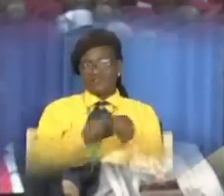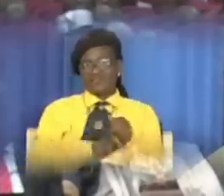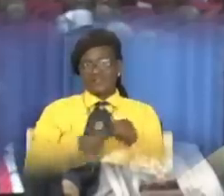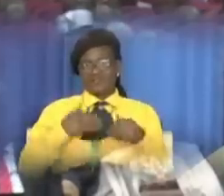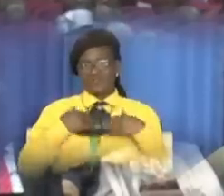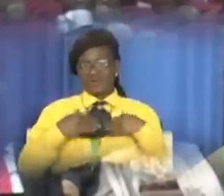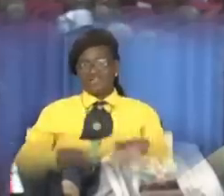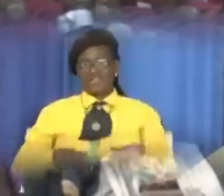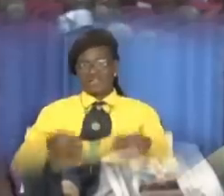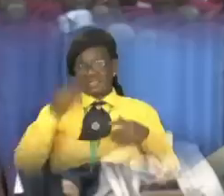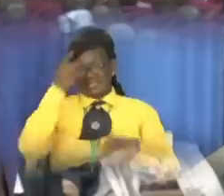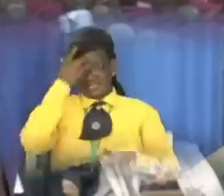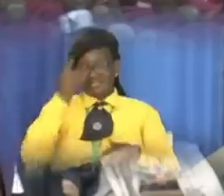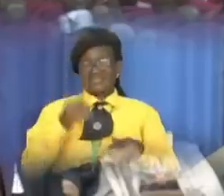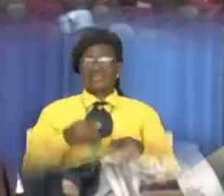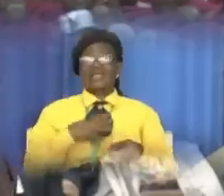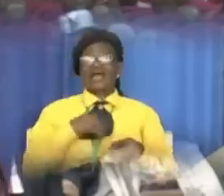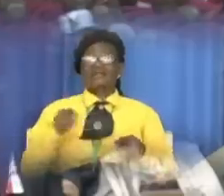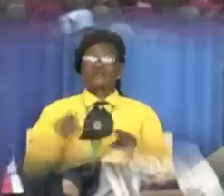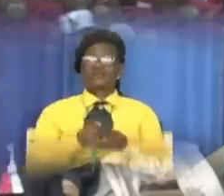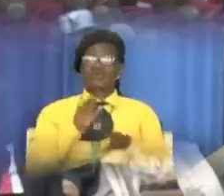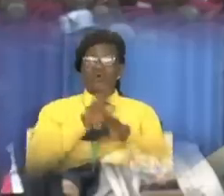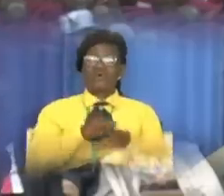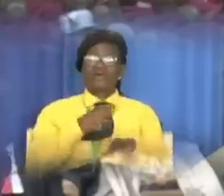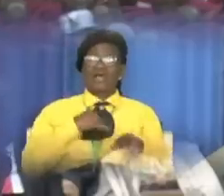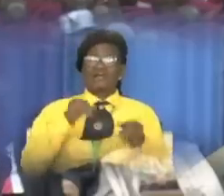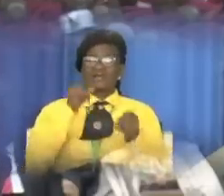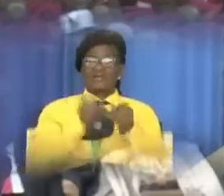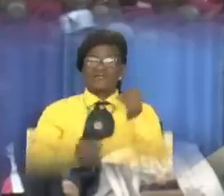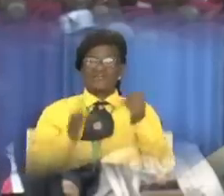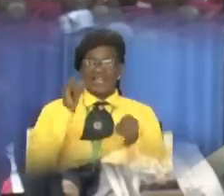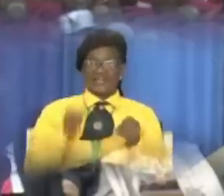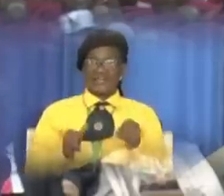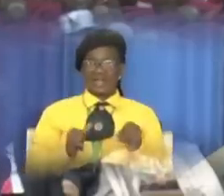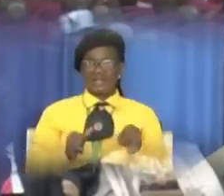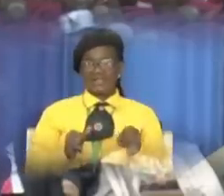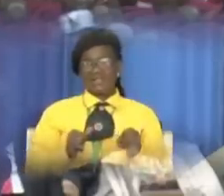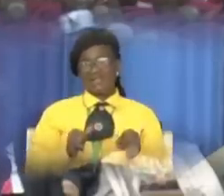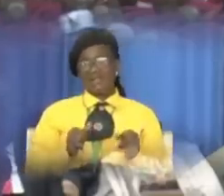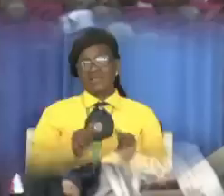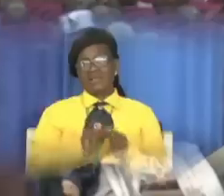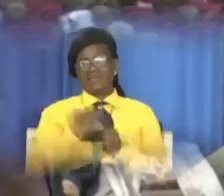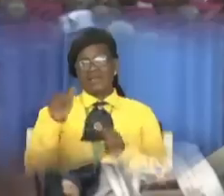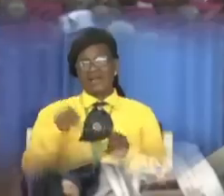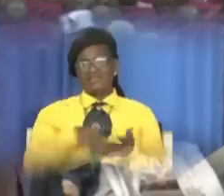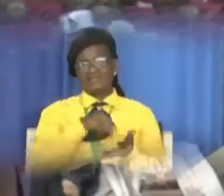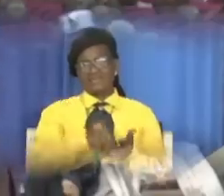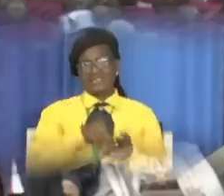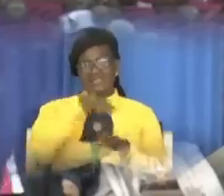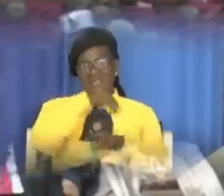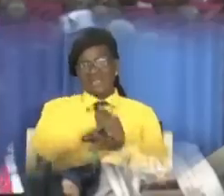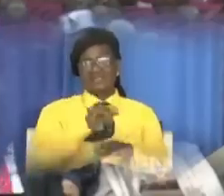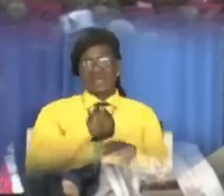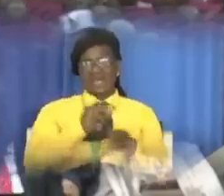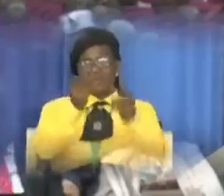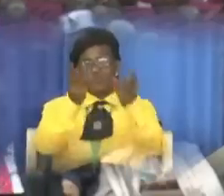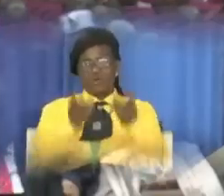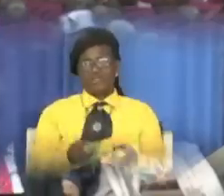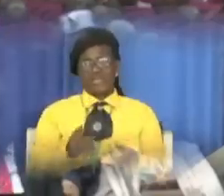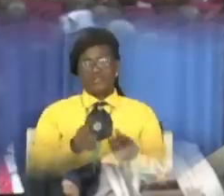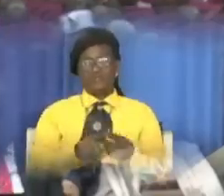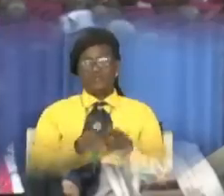etc. And then, finally, past midnight, I wanted to pray for all